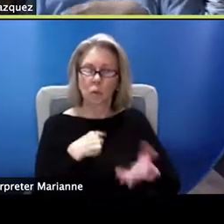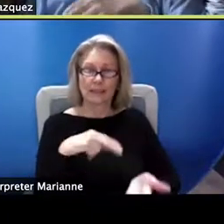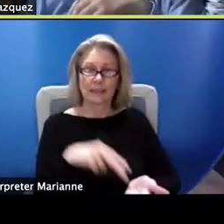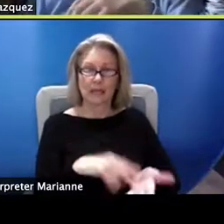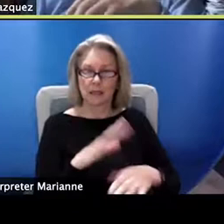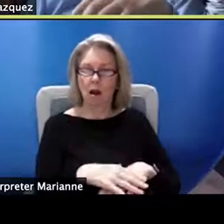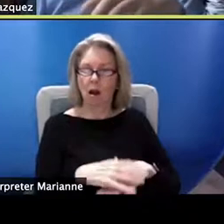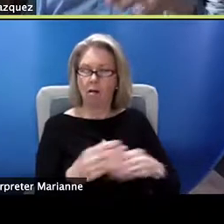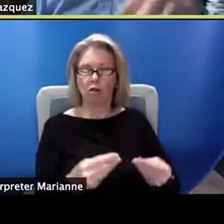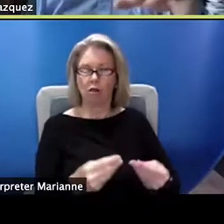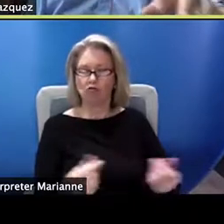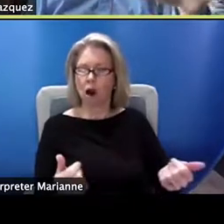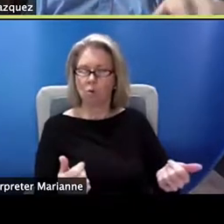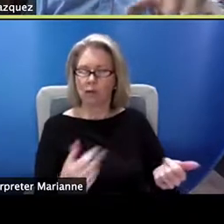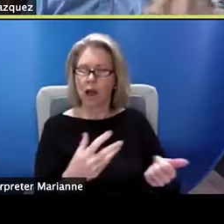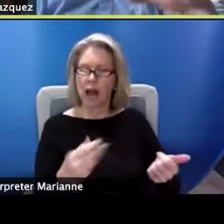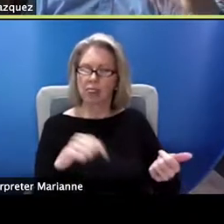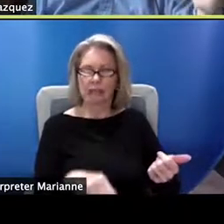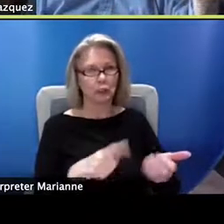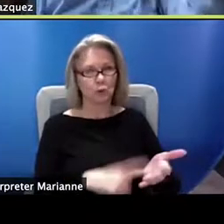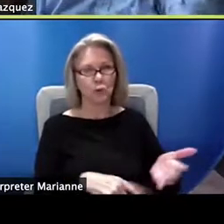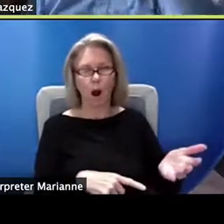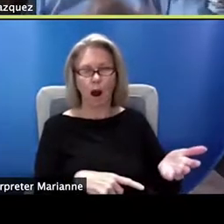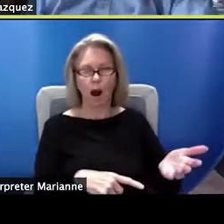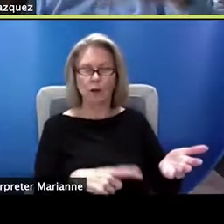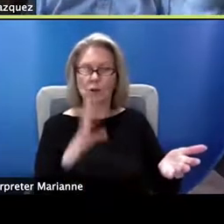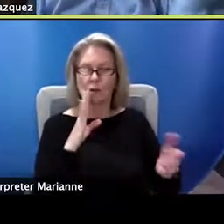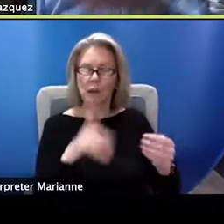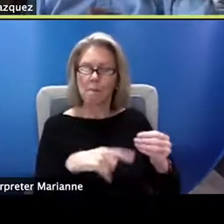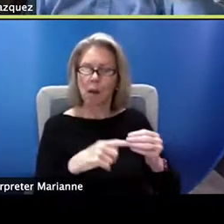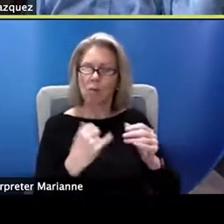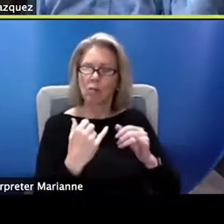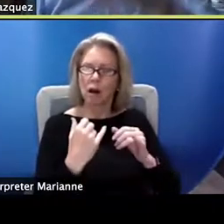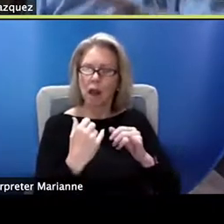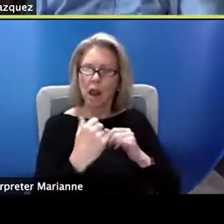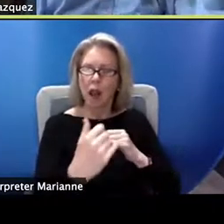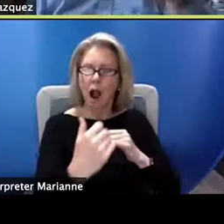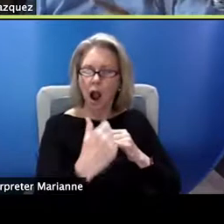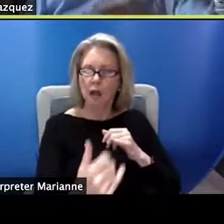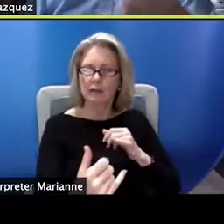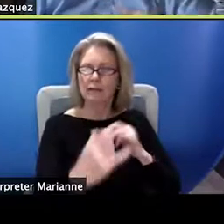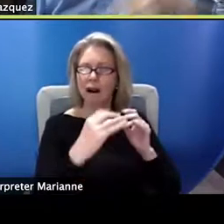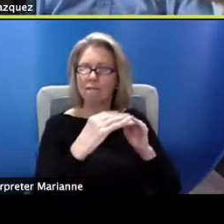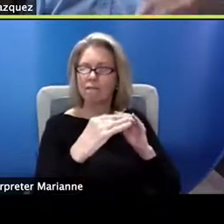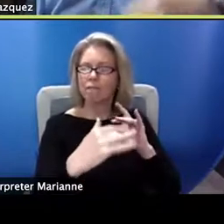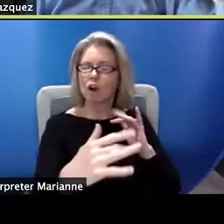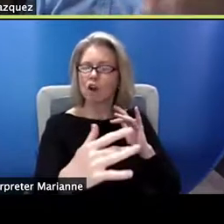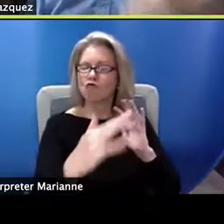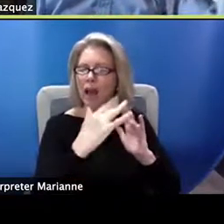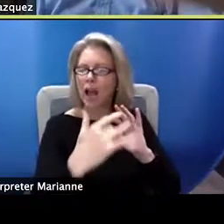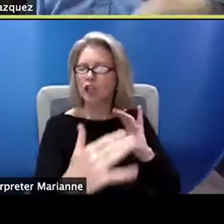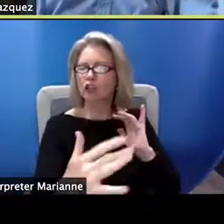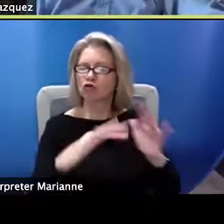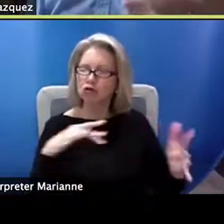you know? And this is what senses, when you were speaking about the lines of the radiations of Africa, right? And